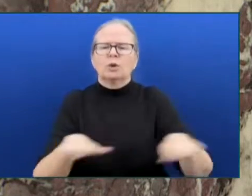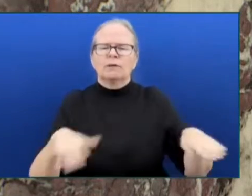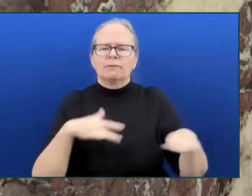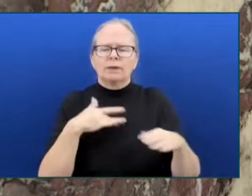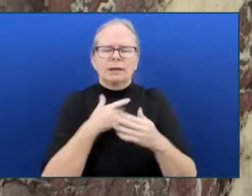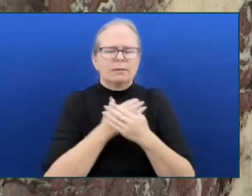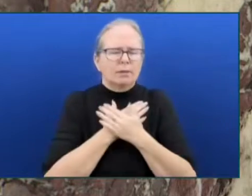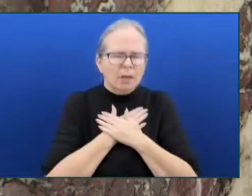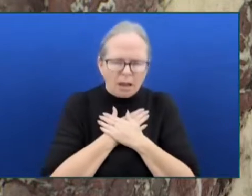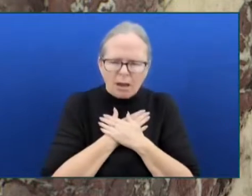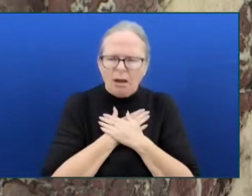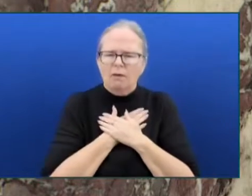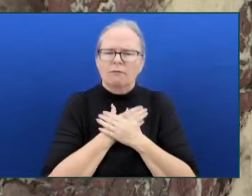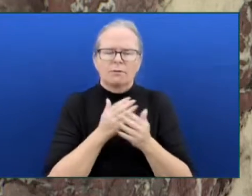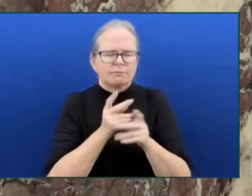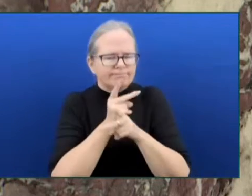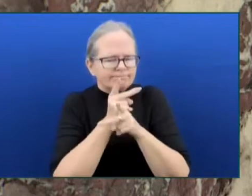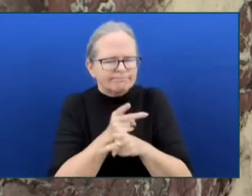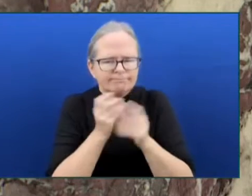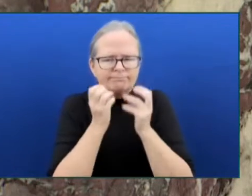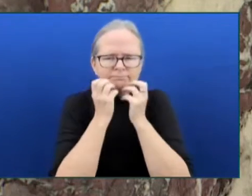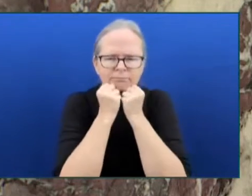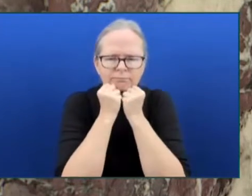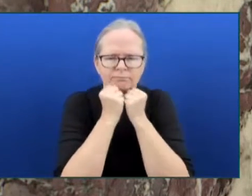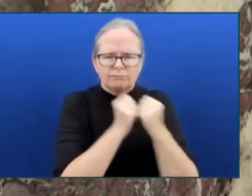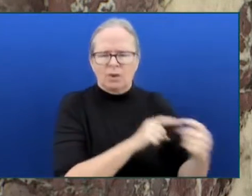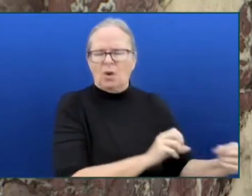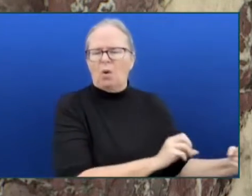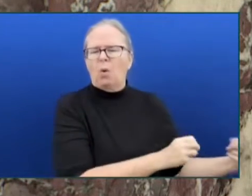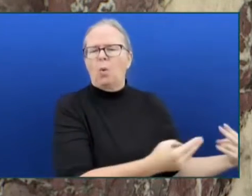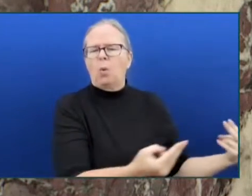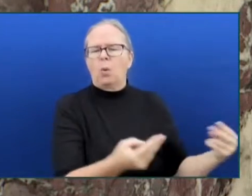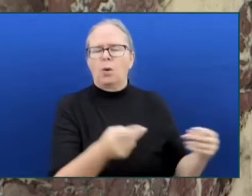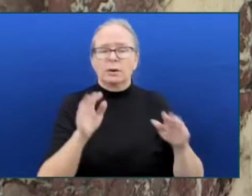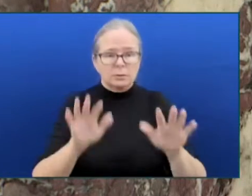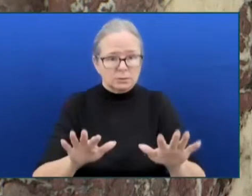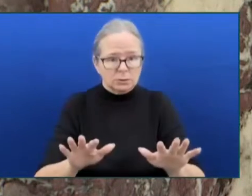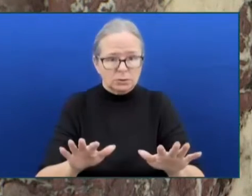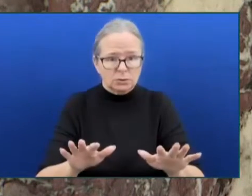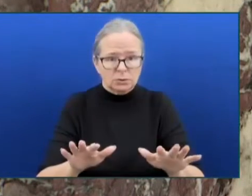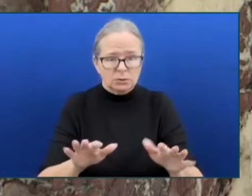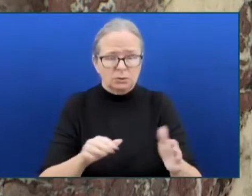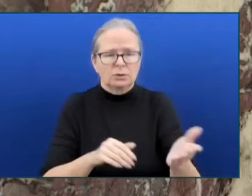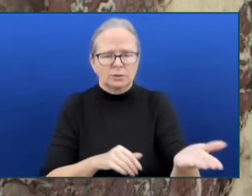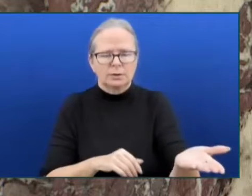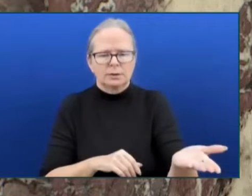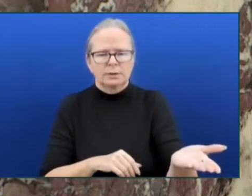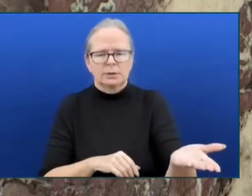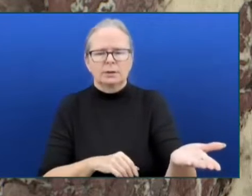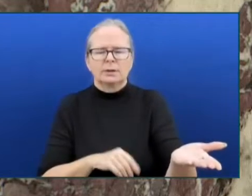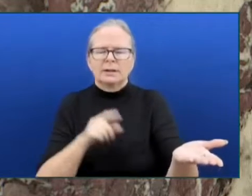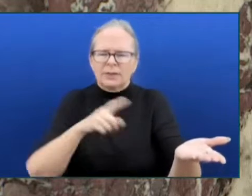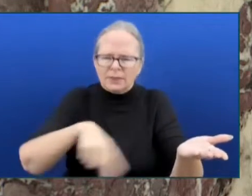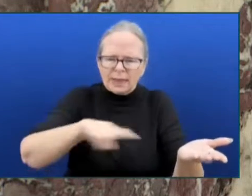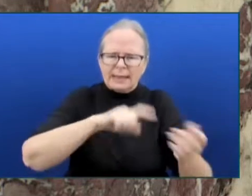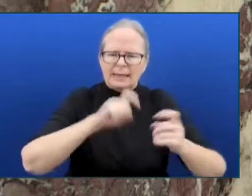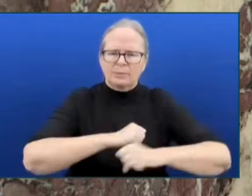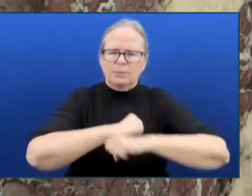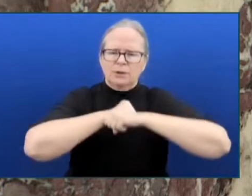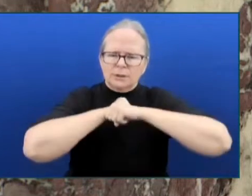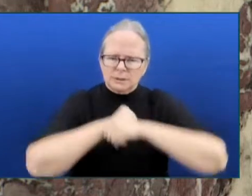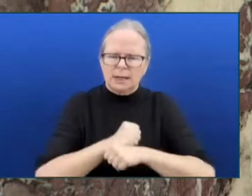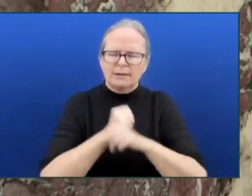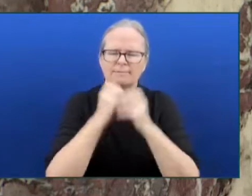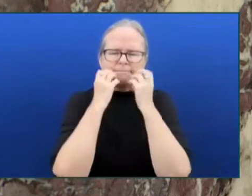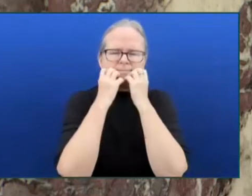they're safeguarded and they're supported to thrive and to fulfil their potential. We know, Honourable Speaker, that for far too long, Indigenous